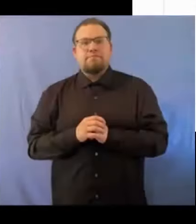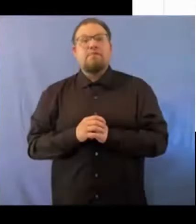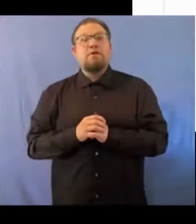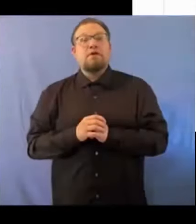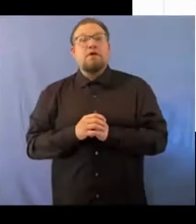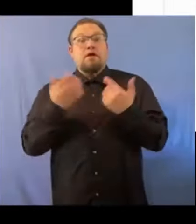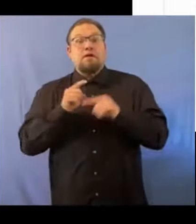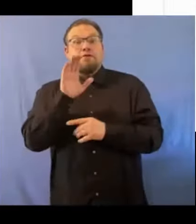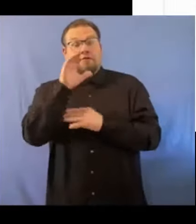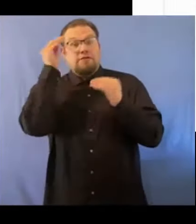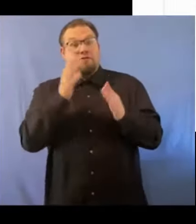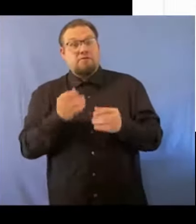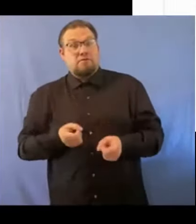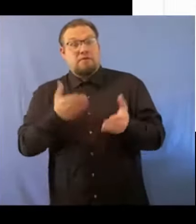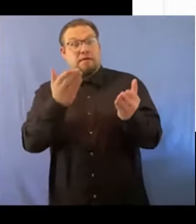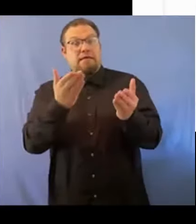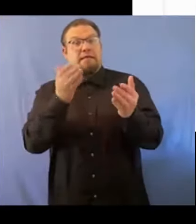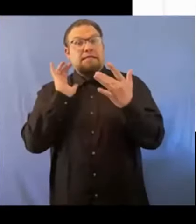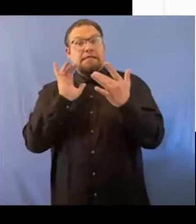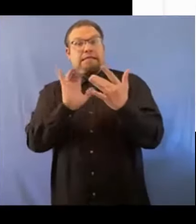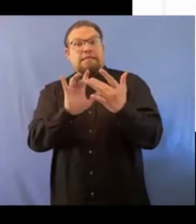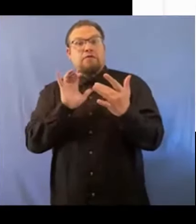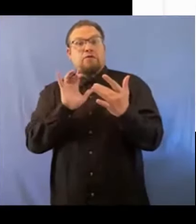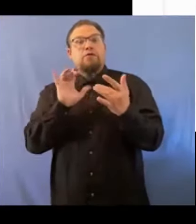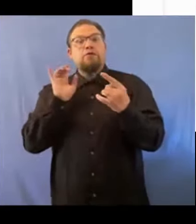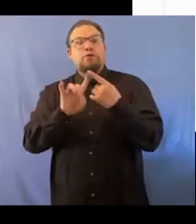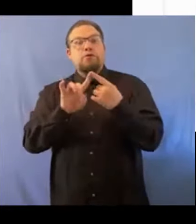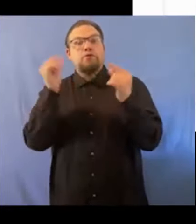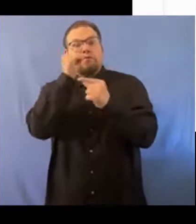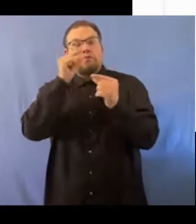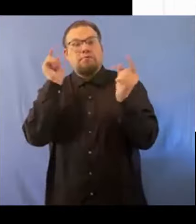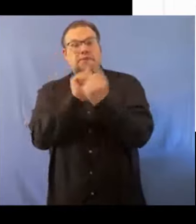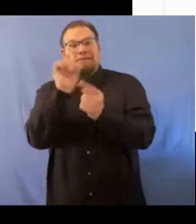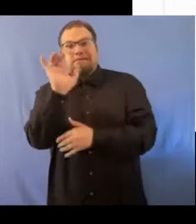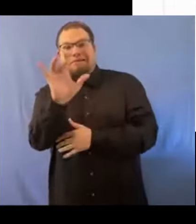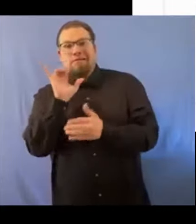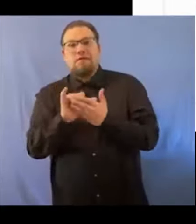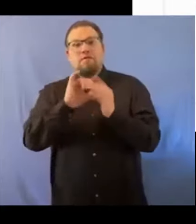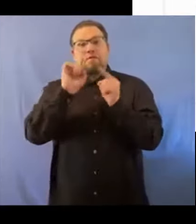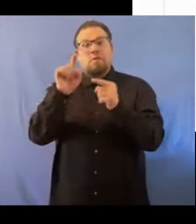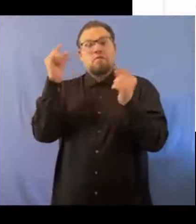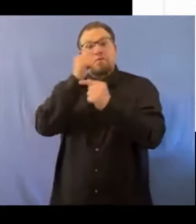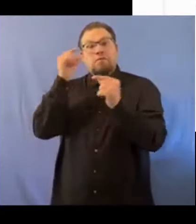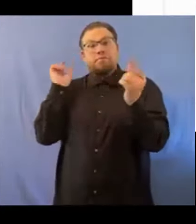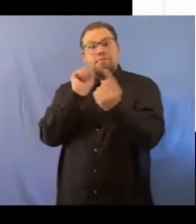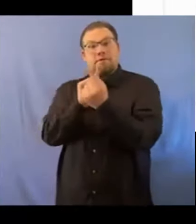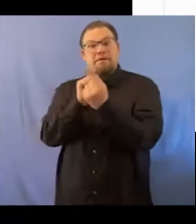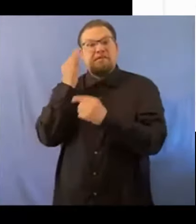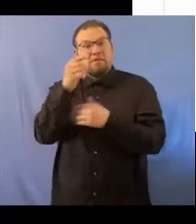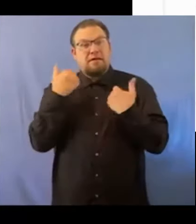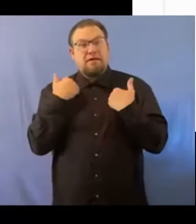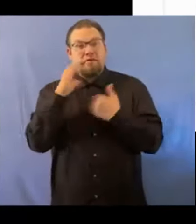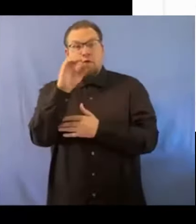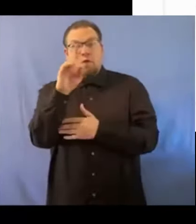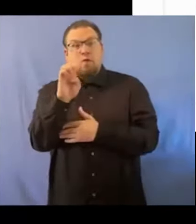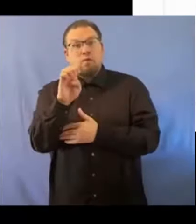Once your teacher has provided a link to their Google Meet, click on it to go directly to the Meet. If you have been given a meeting code or nickname, go